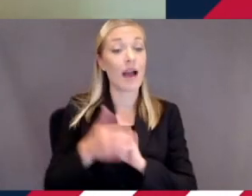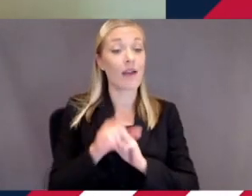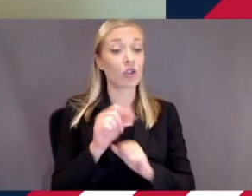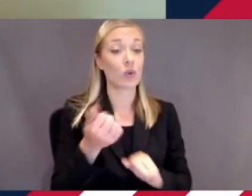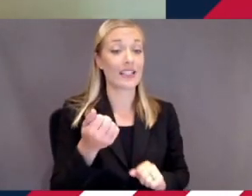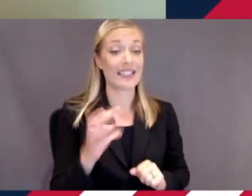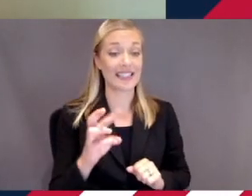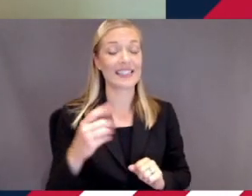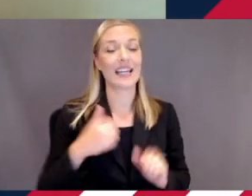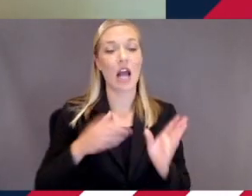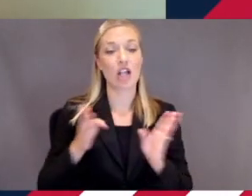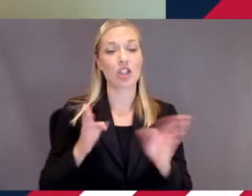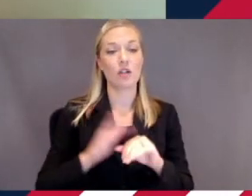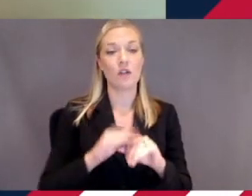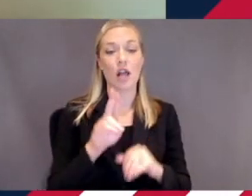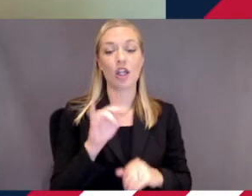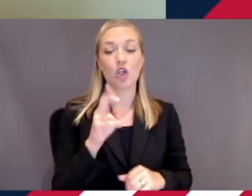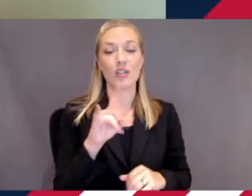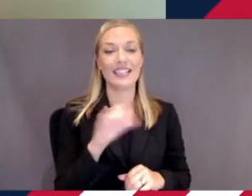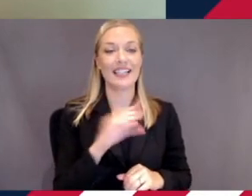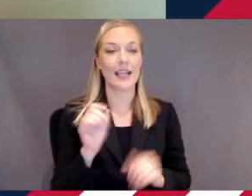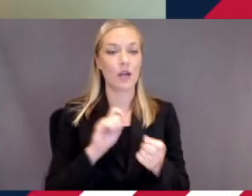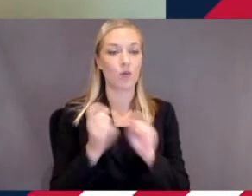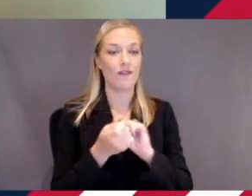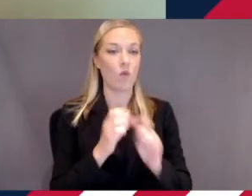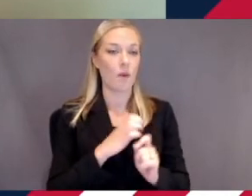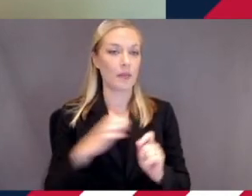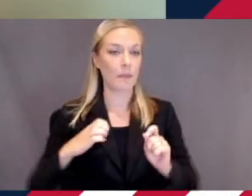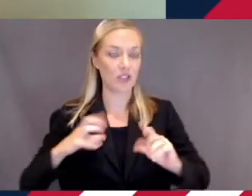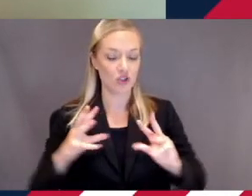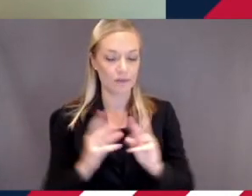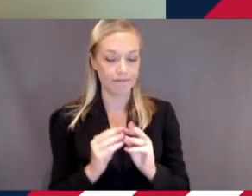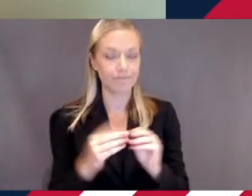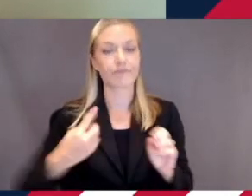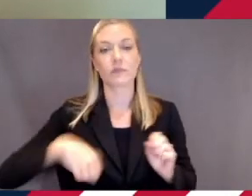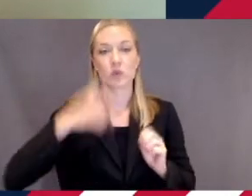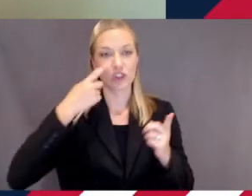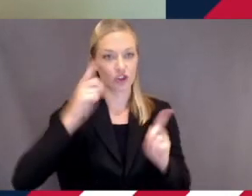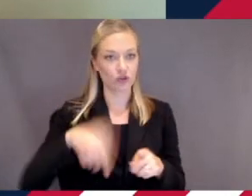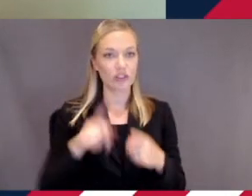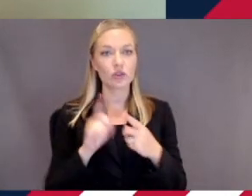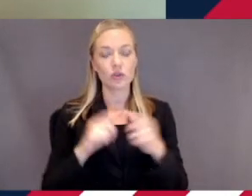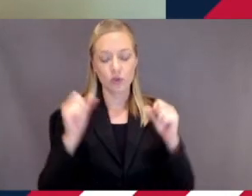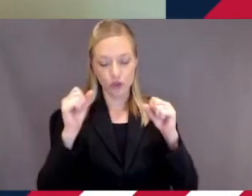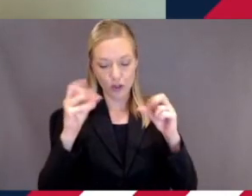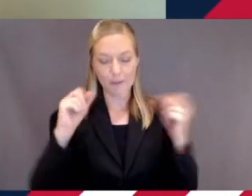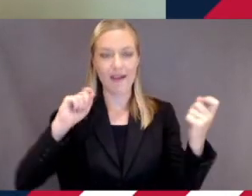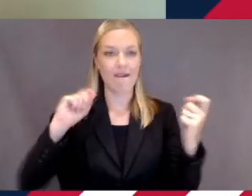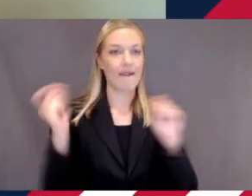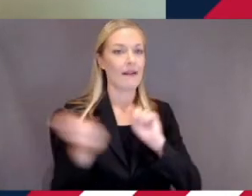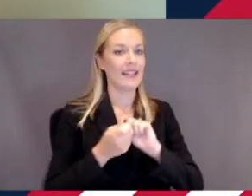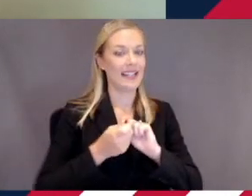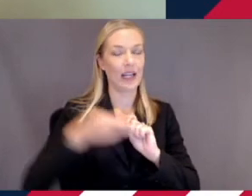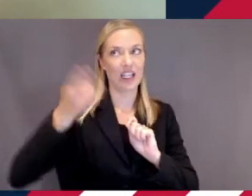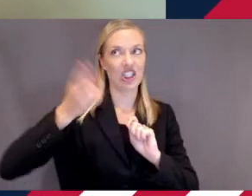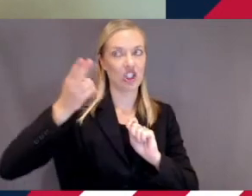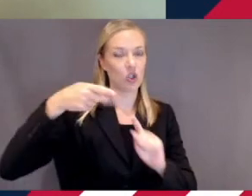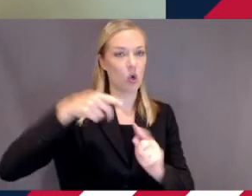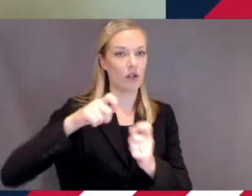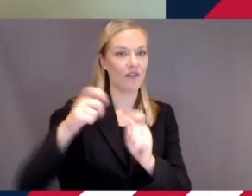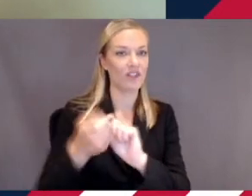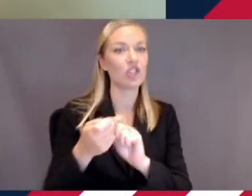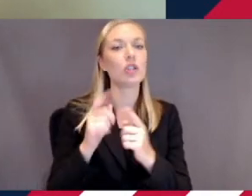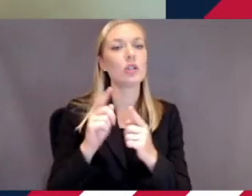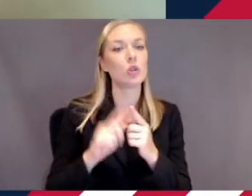Commission. The commission agreed to a set of dramatic, historic revisions aimed at restoring faith in the presidential